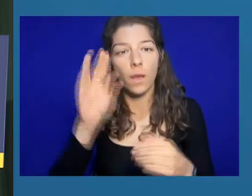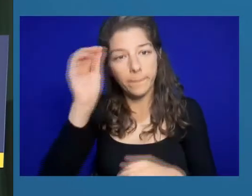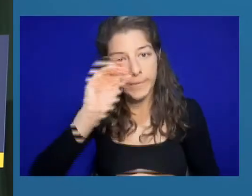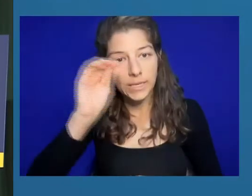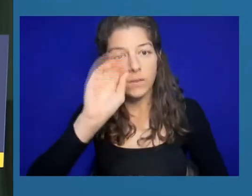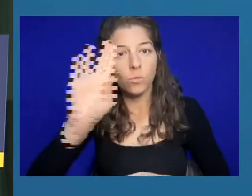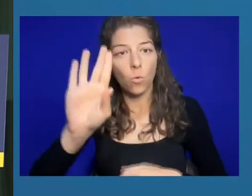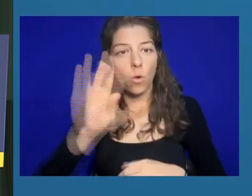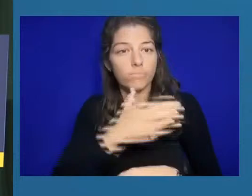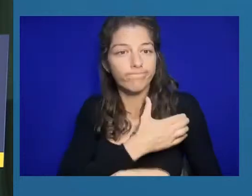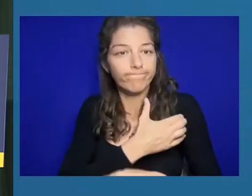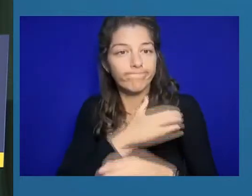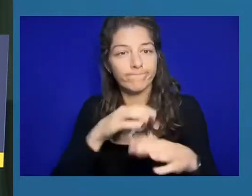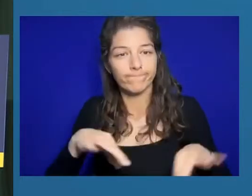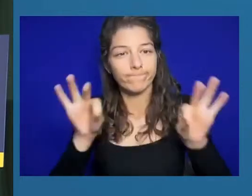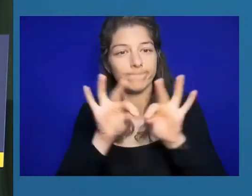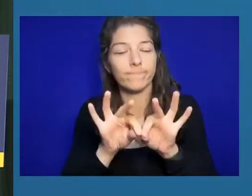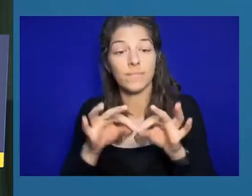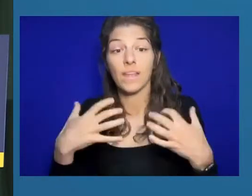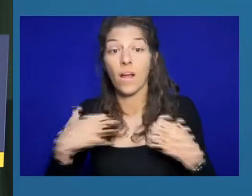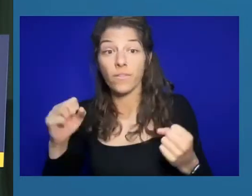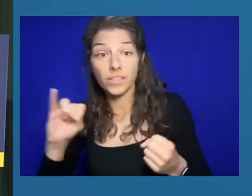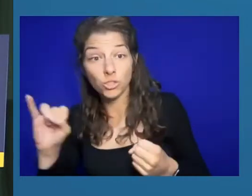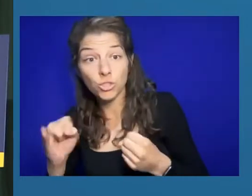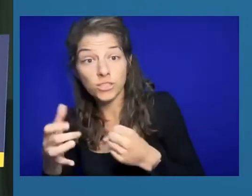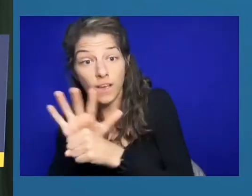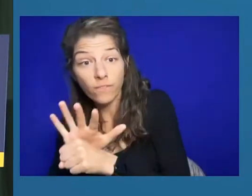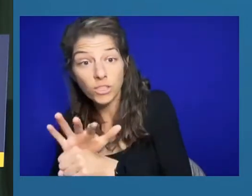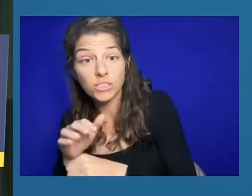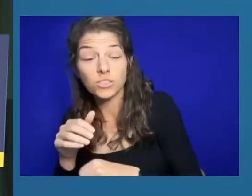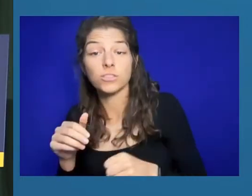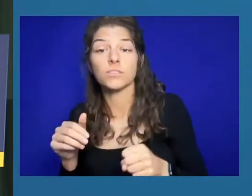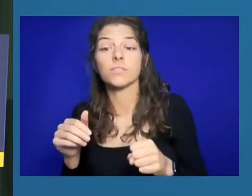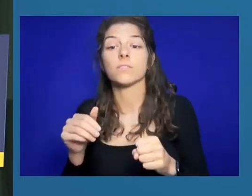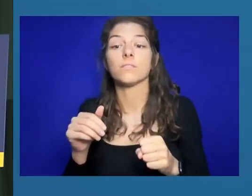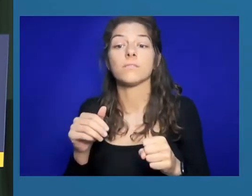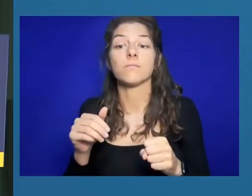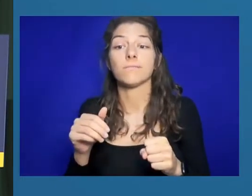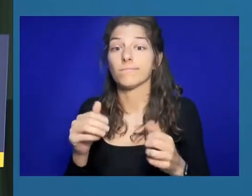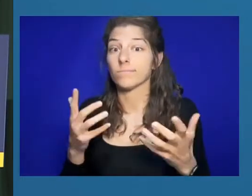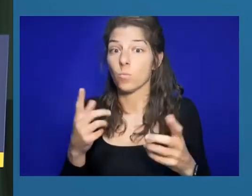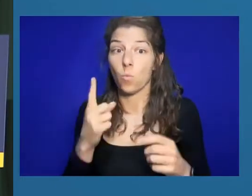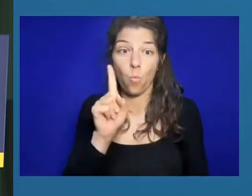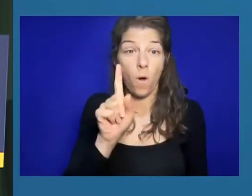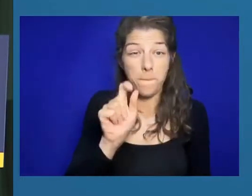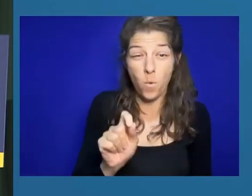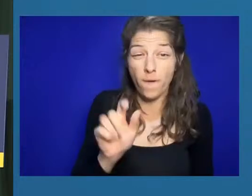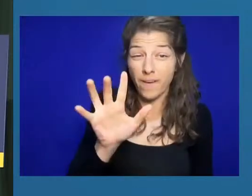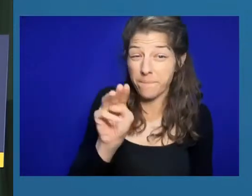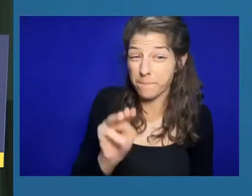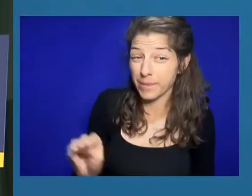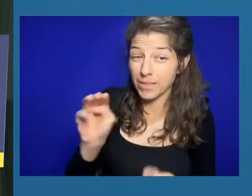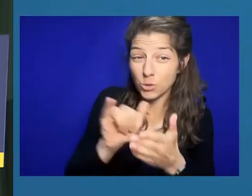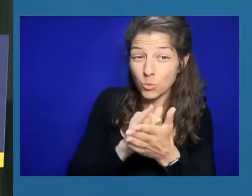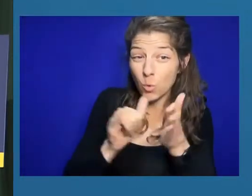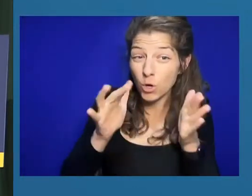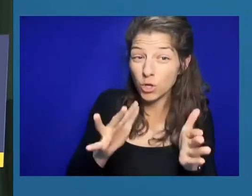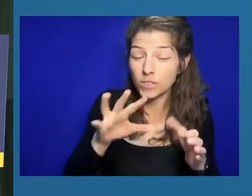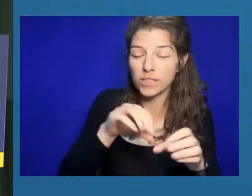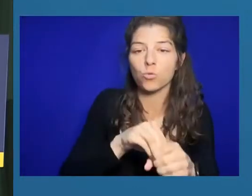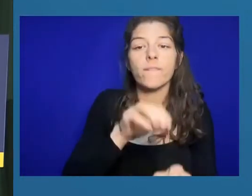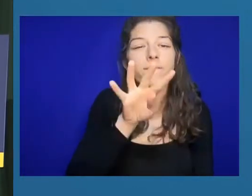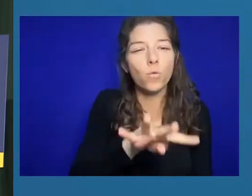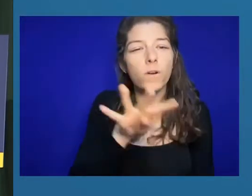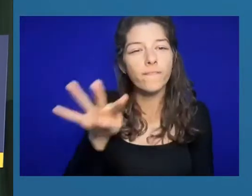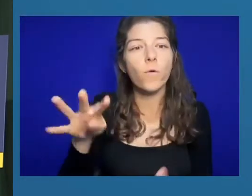And so, health insurance coverage. It would take it away from 1.5 million New Yorkers, including